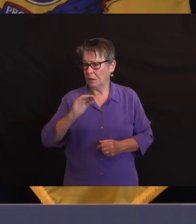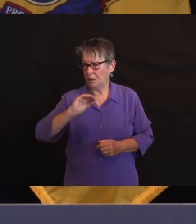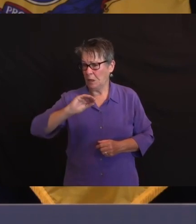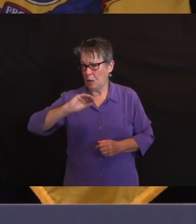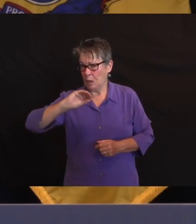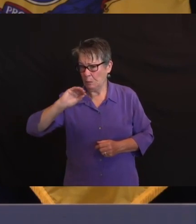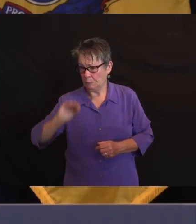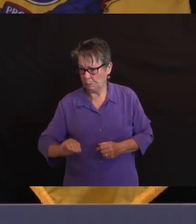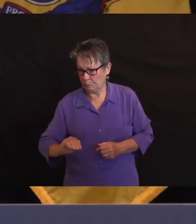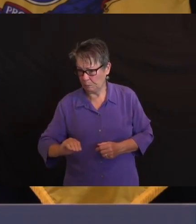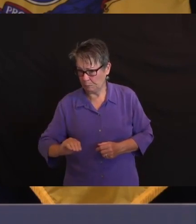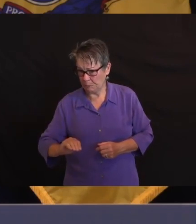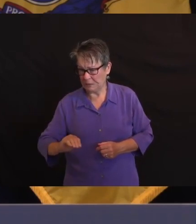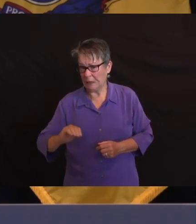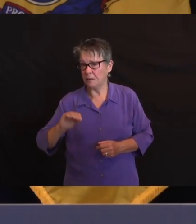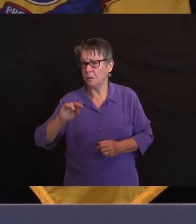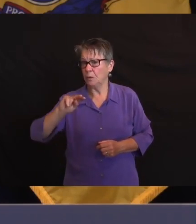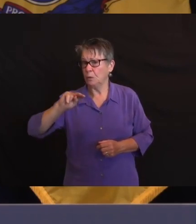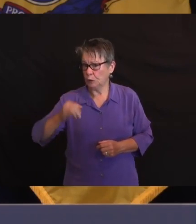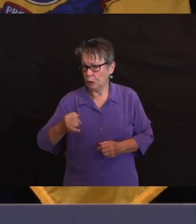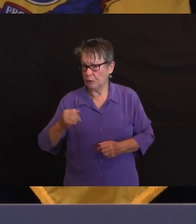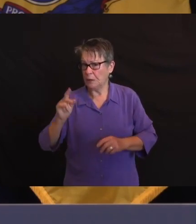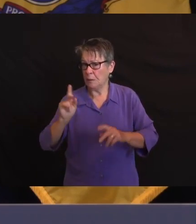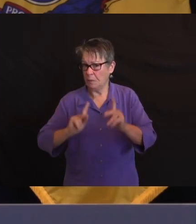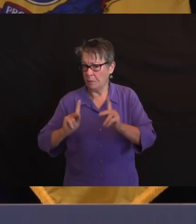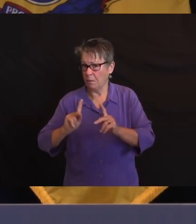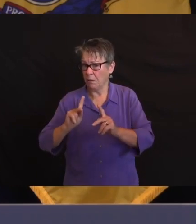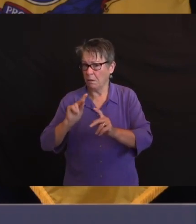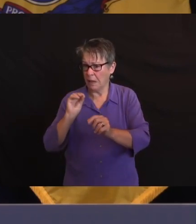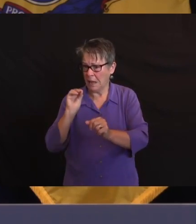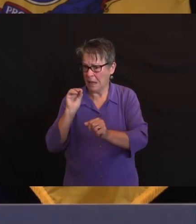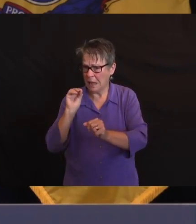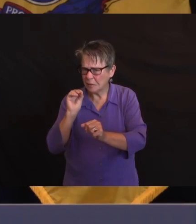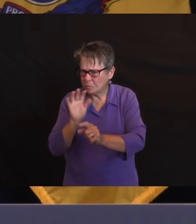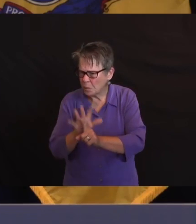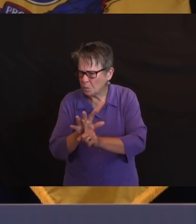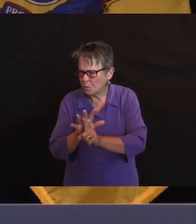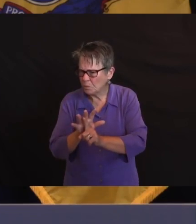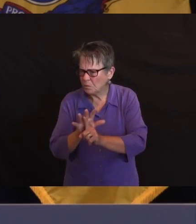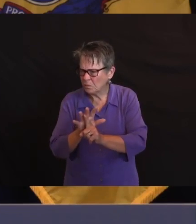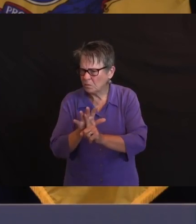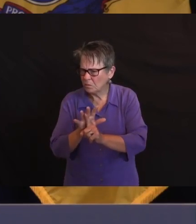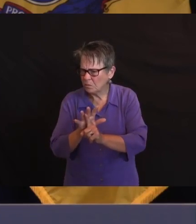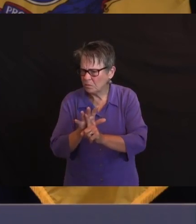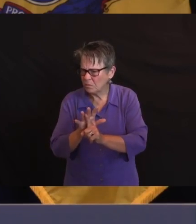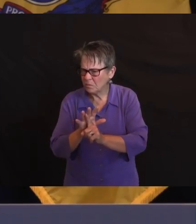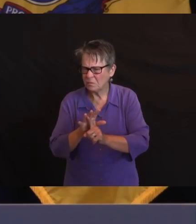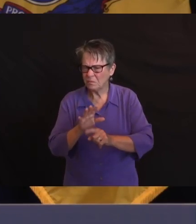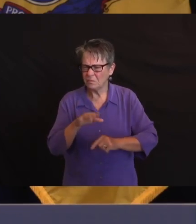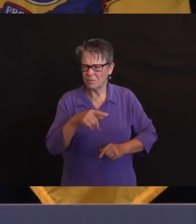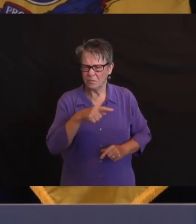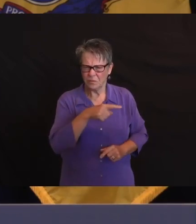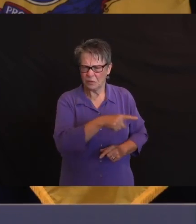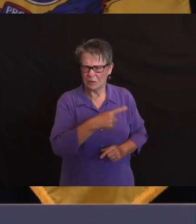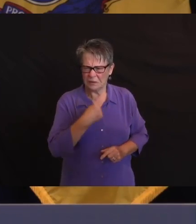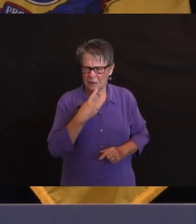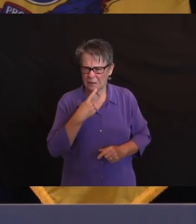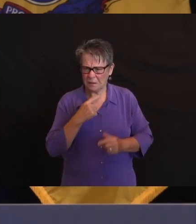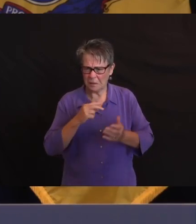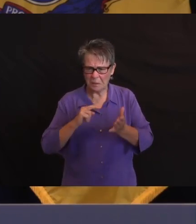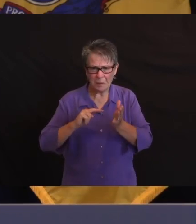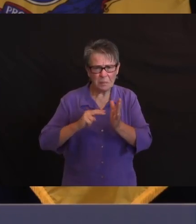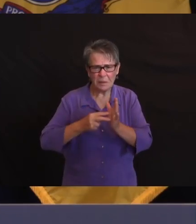point that this does not translate into immunity, which is still, Tina, still being fiercely debated in